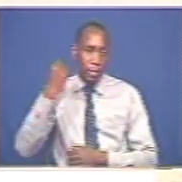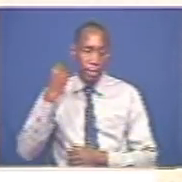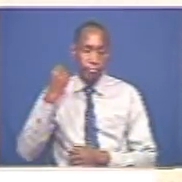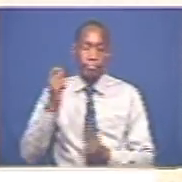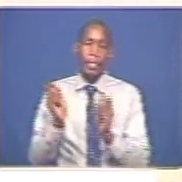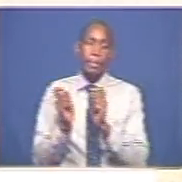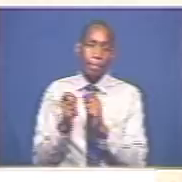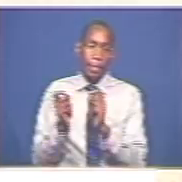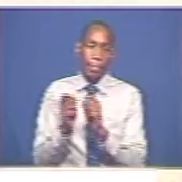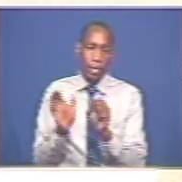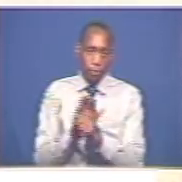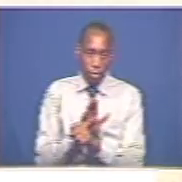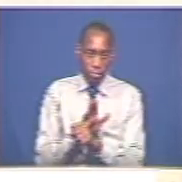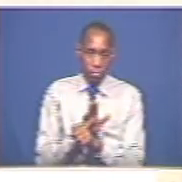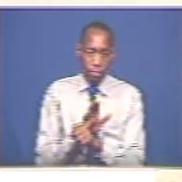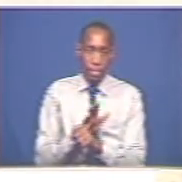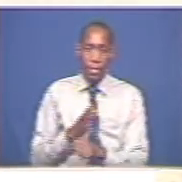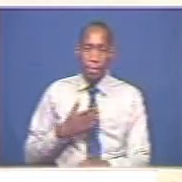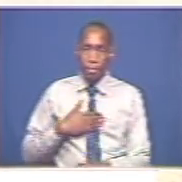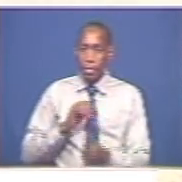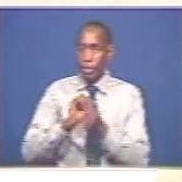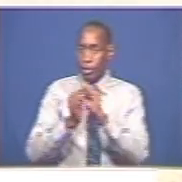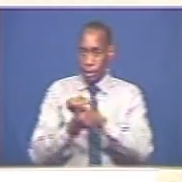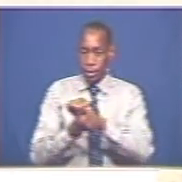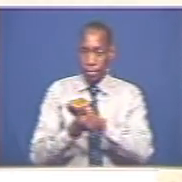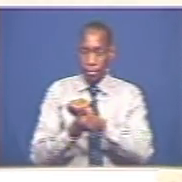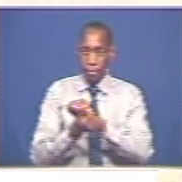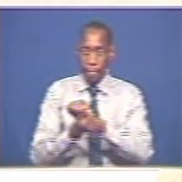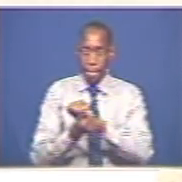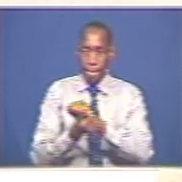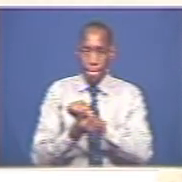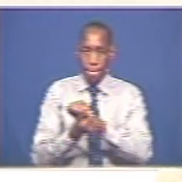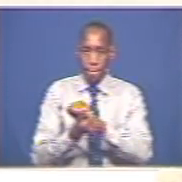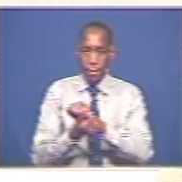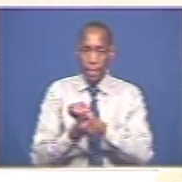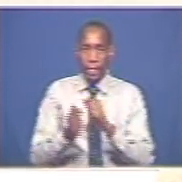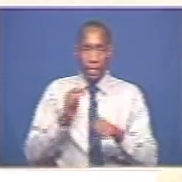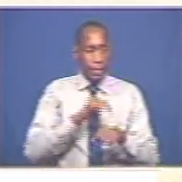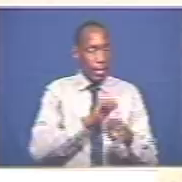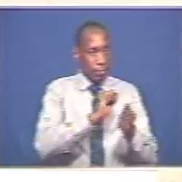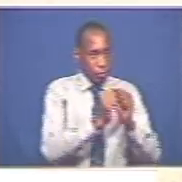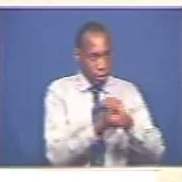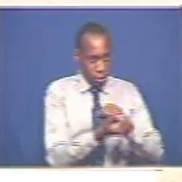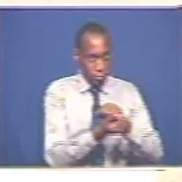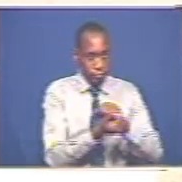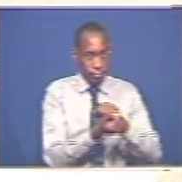them. That's what made me turn back. That's what made you turn back? Yes. So when you turned back,